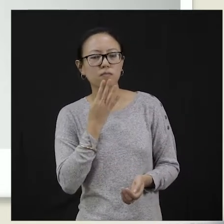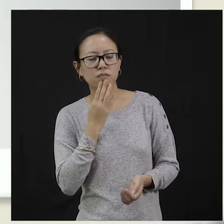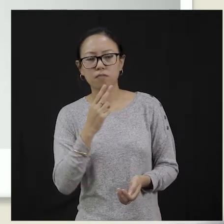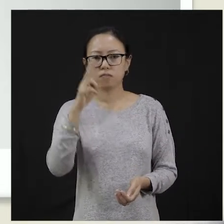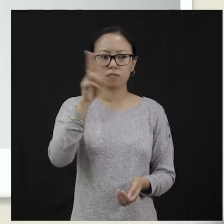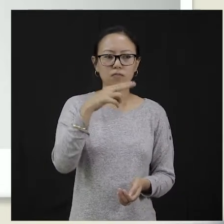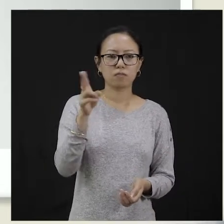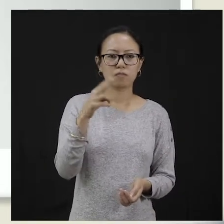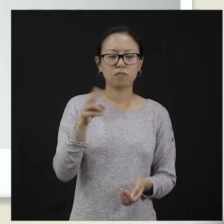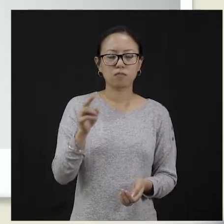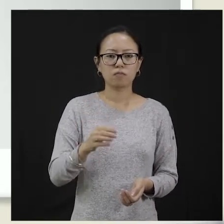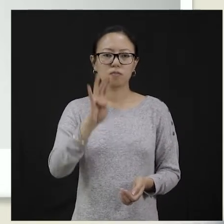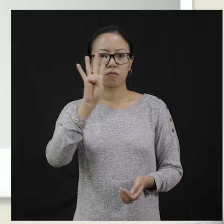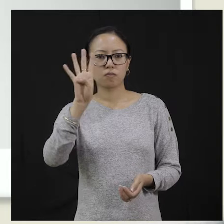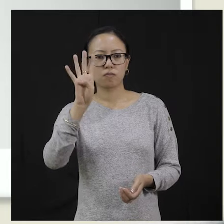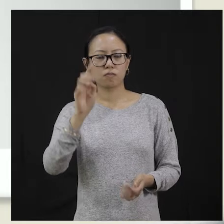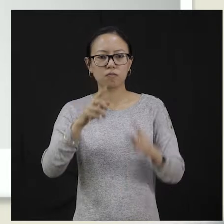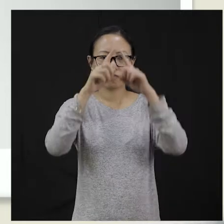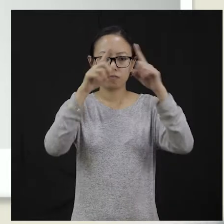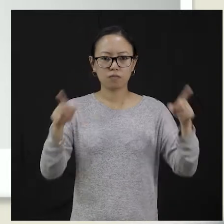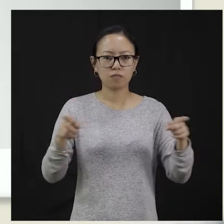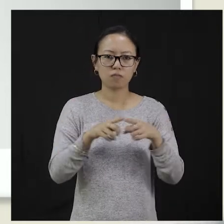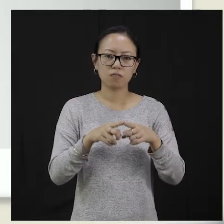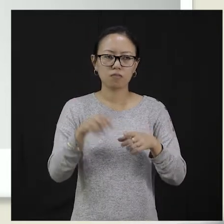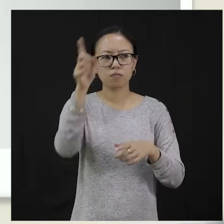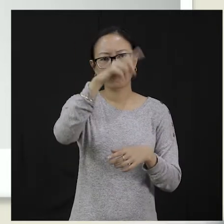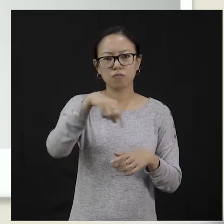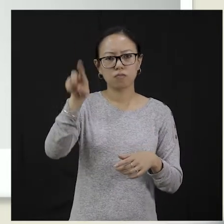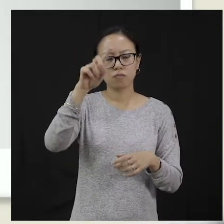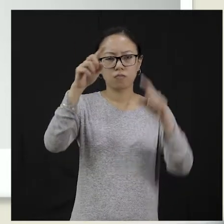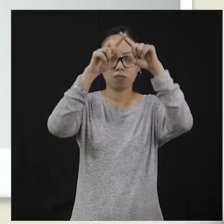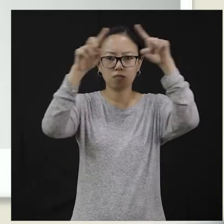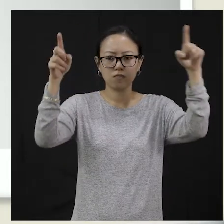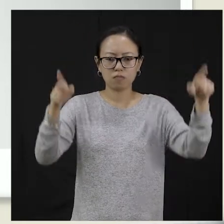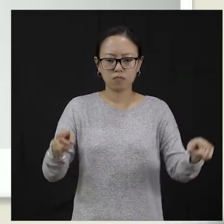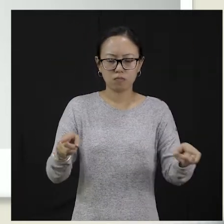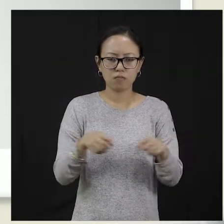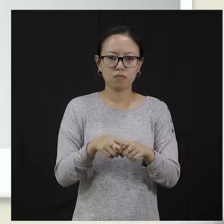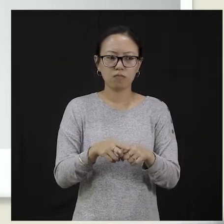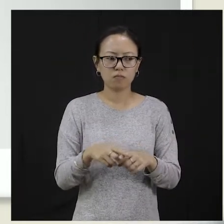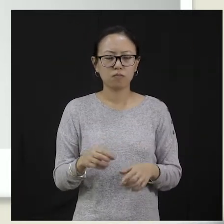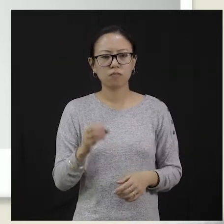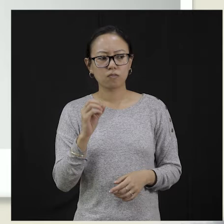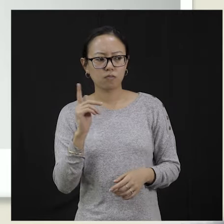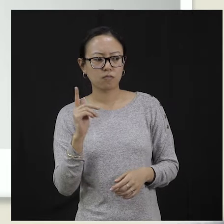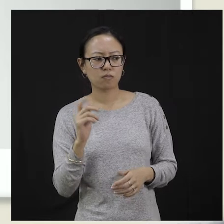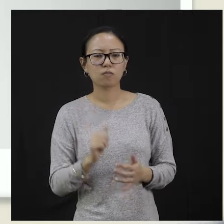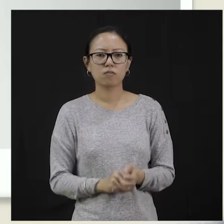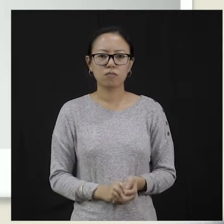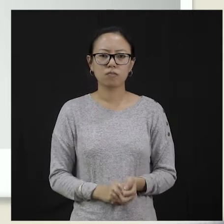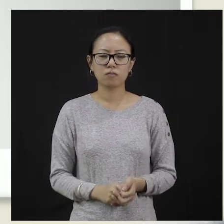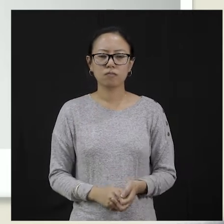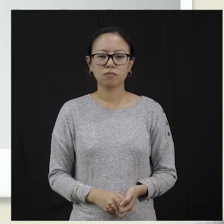shapes, then you have to learn to observe and complete geometrical